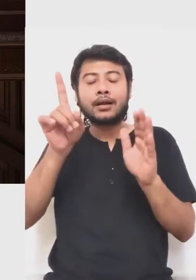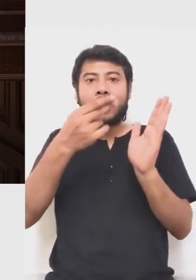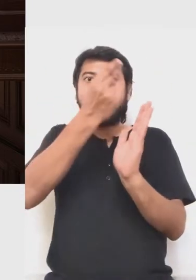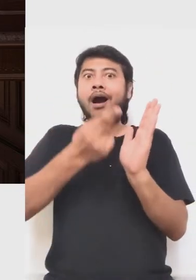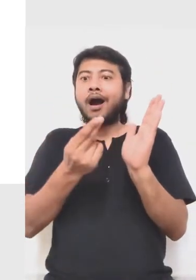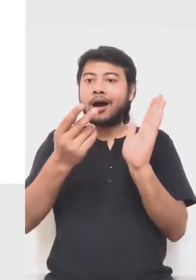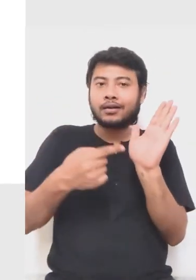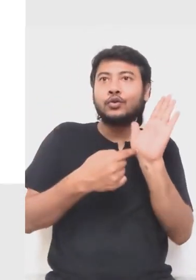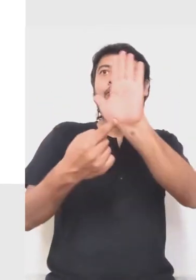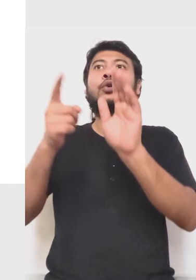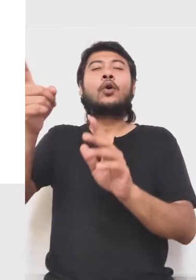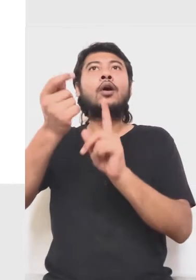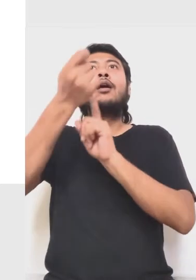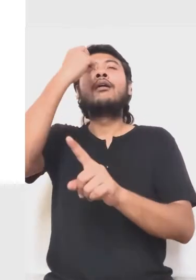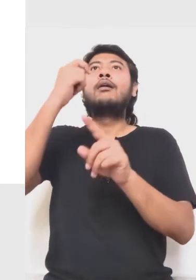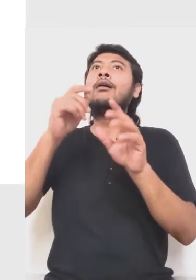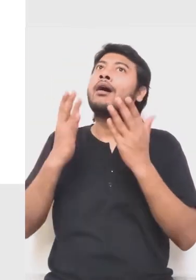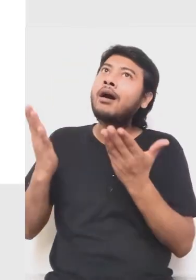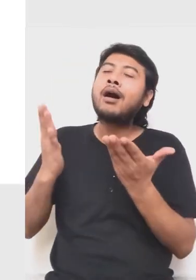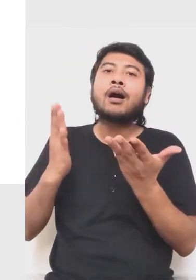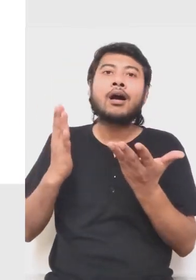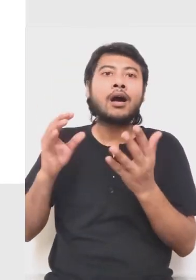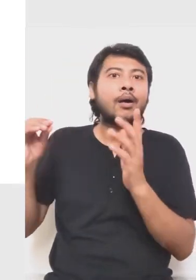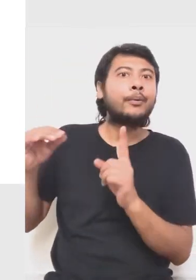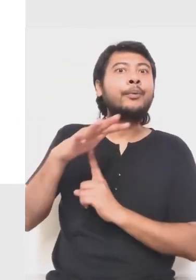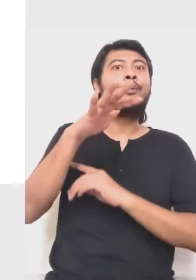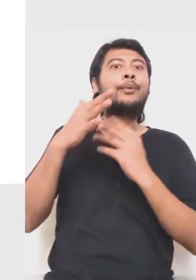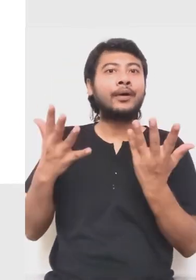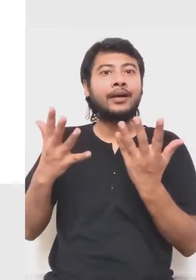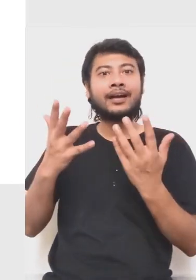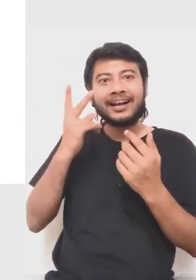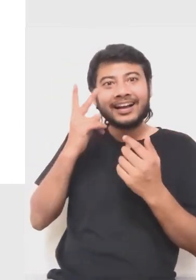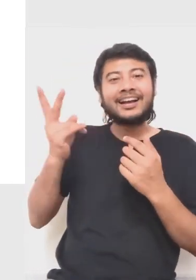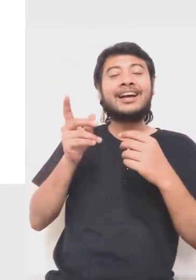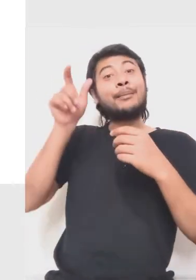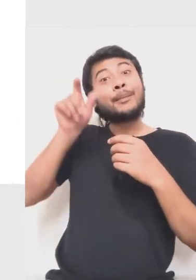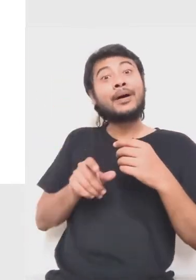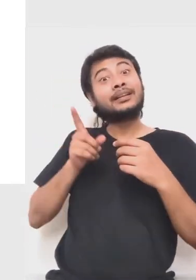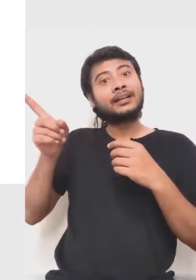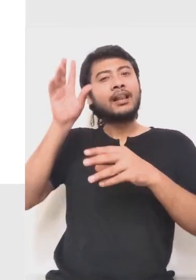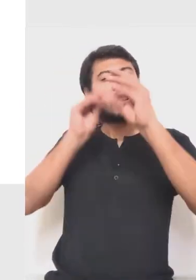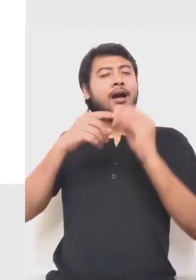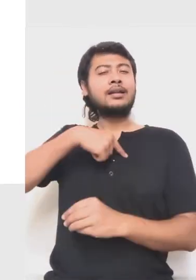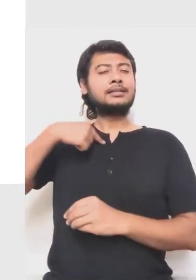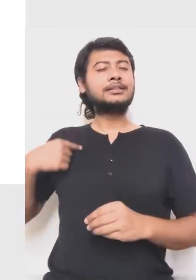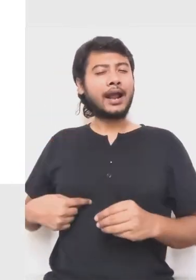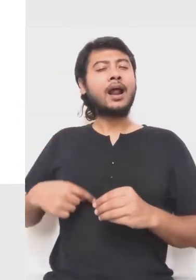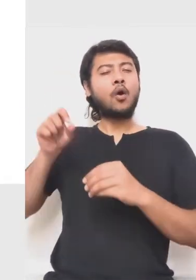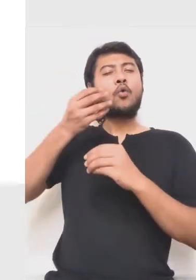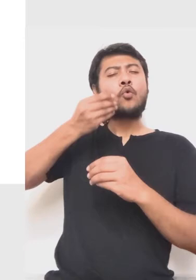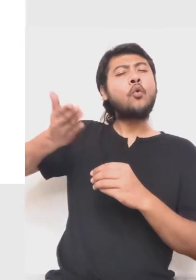the Book of Changes, an ancient Chinese text. At the bottom of each piece of cloth, Tang has printed the